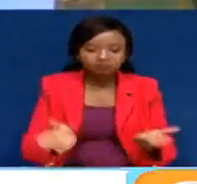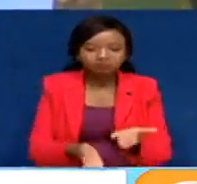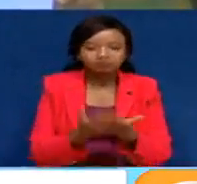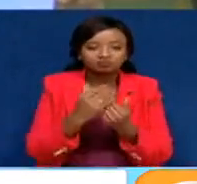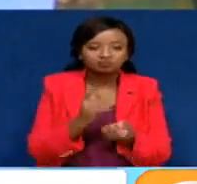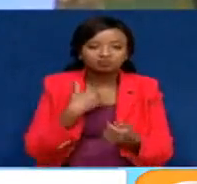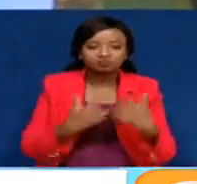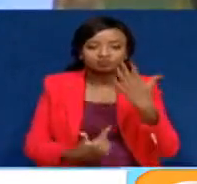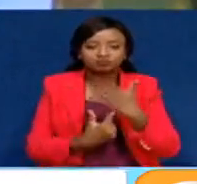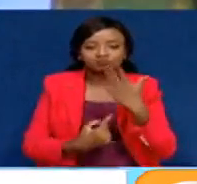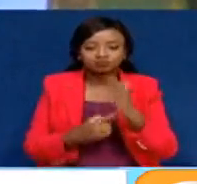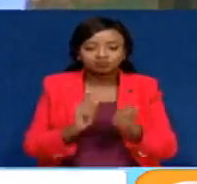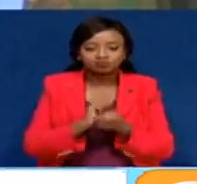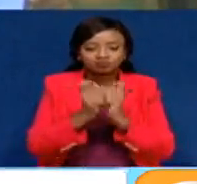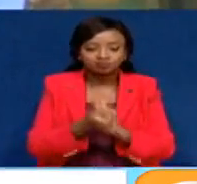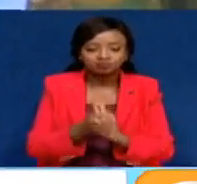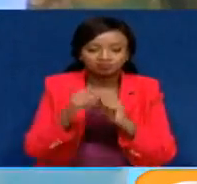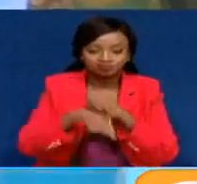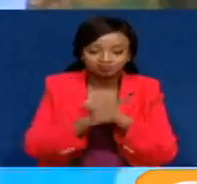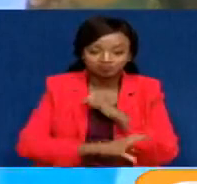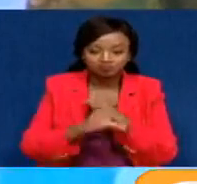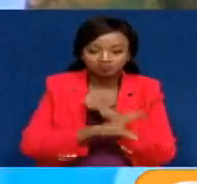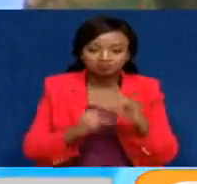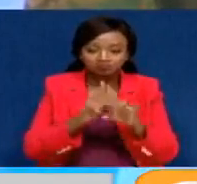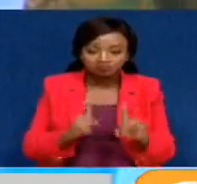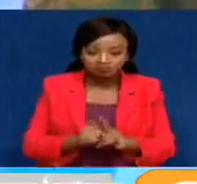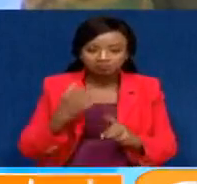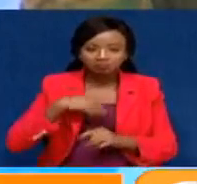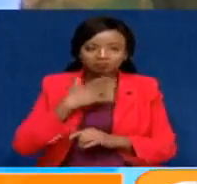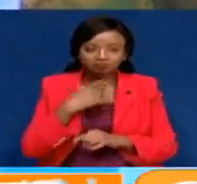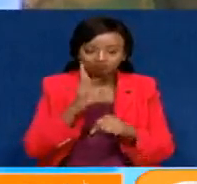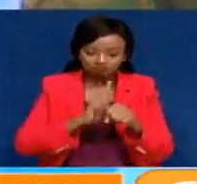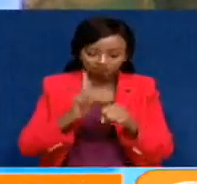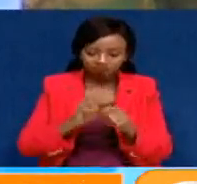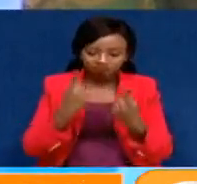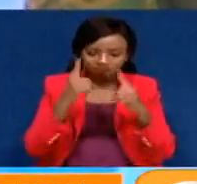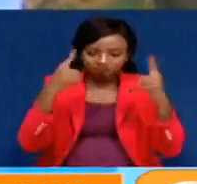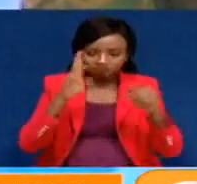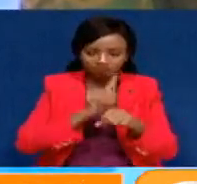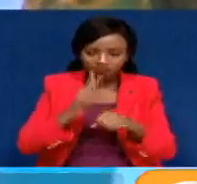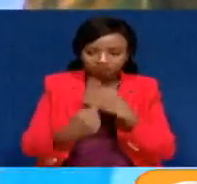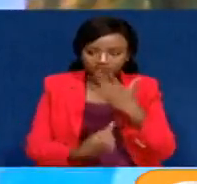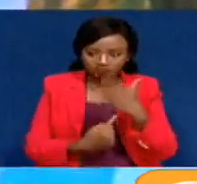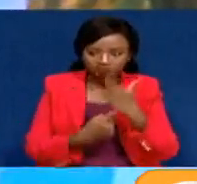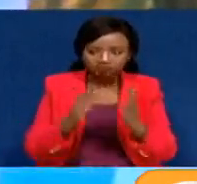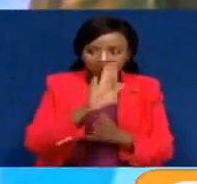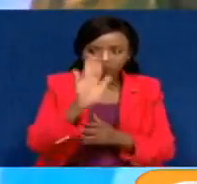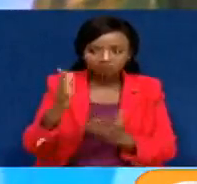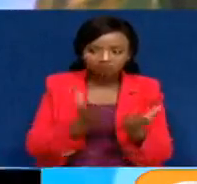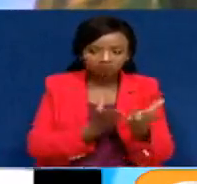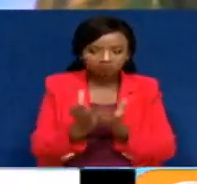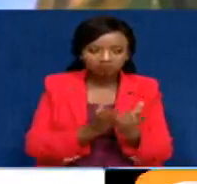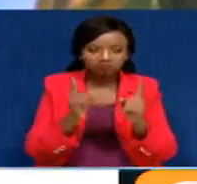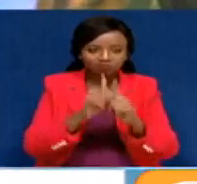digital transformation of the country. To effectively utilize technology in their businesses and to work, the master